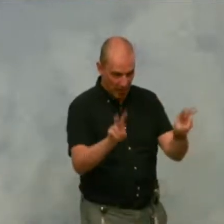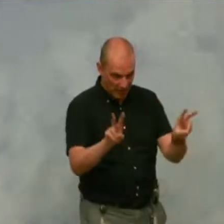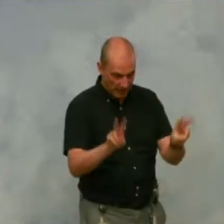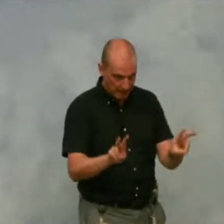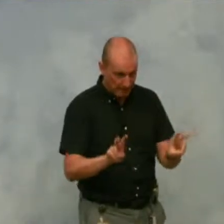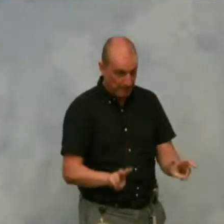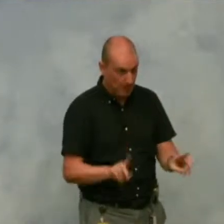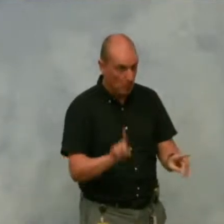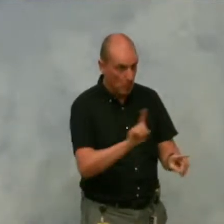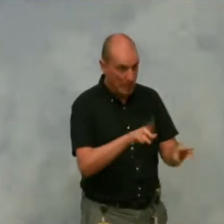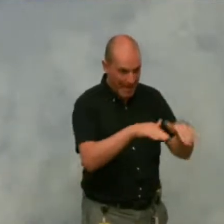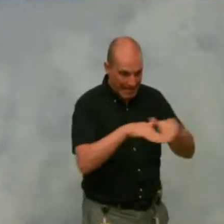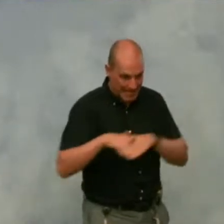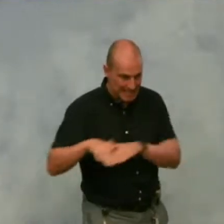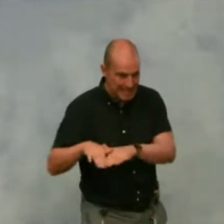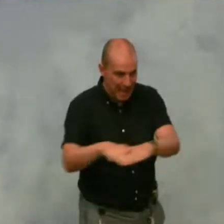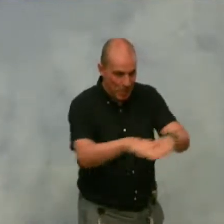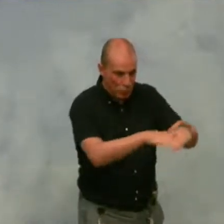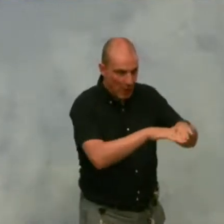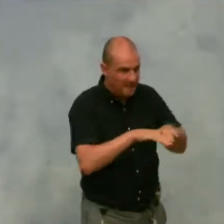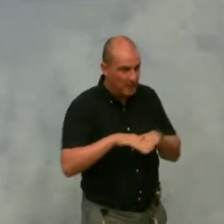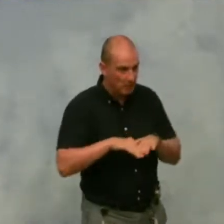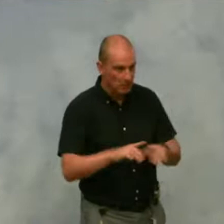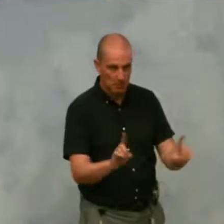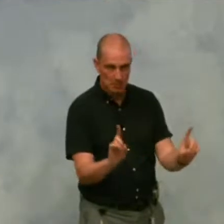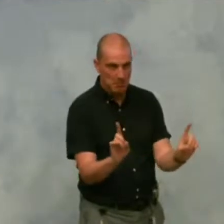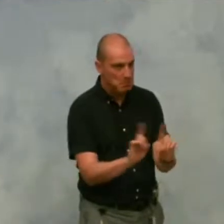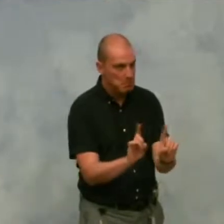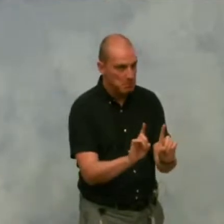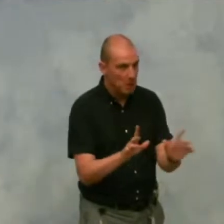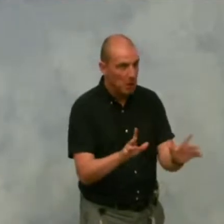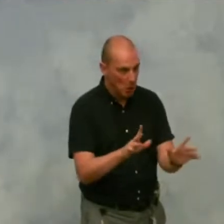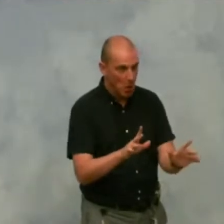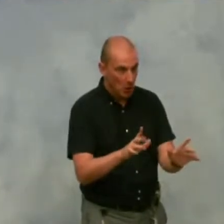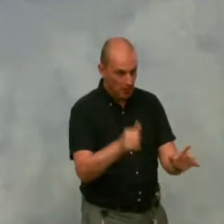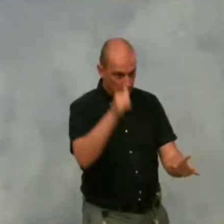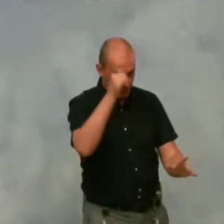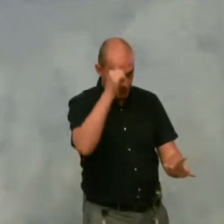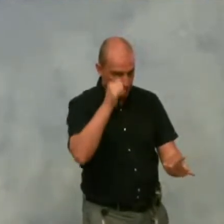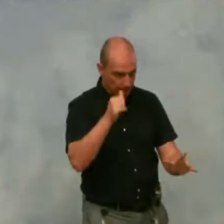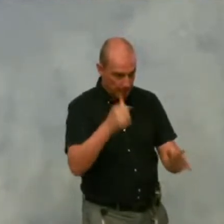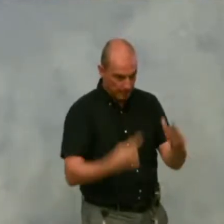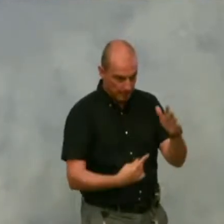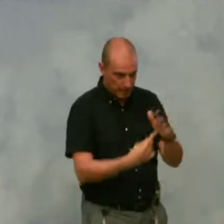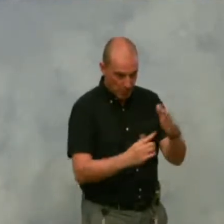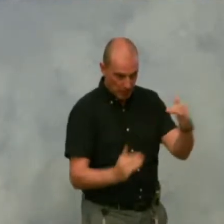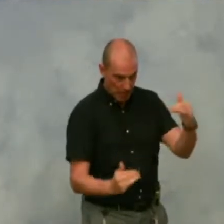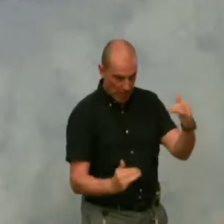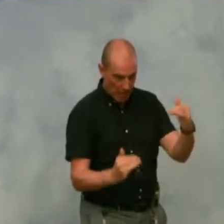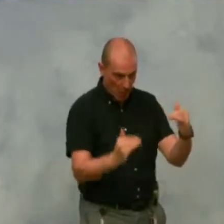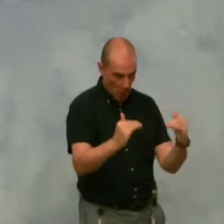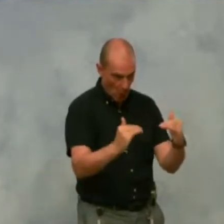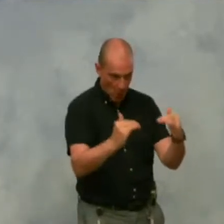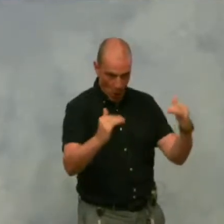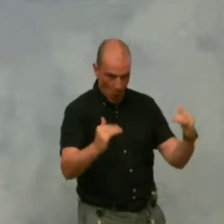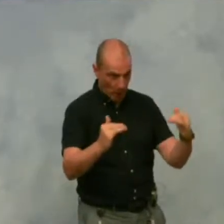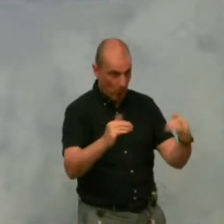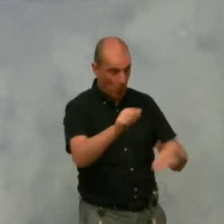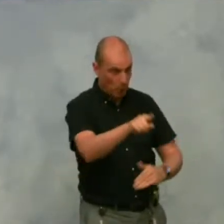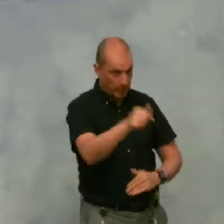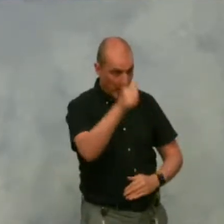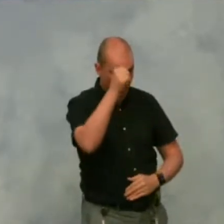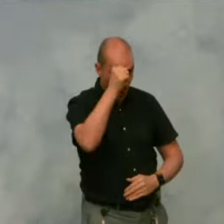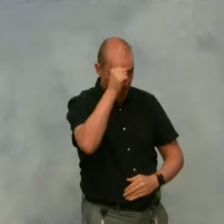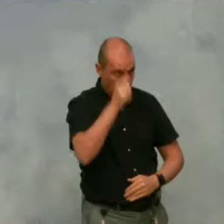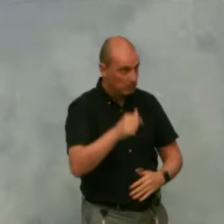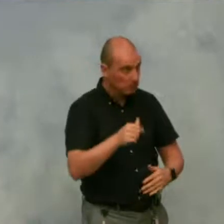of our workforce, and again, through our equalities data, you'll be aware our workforce is ageing in